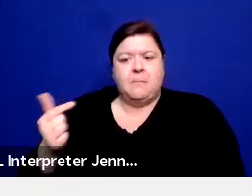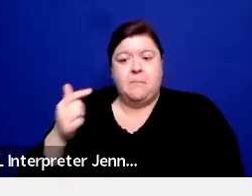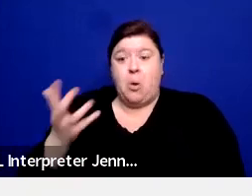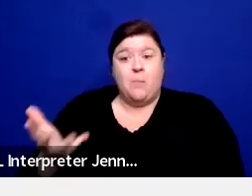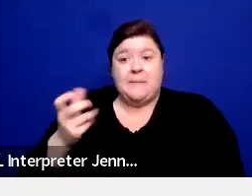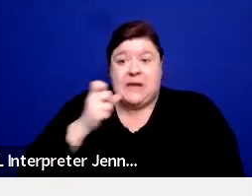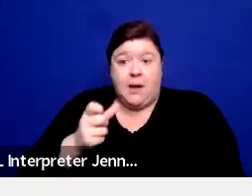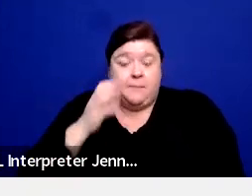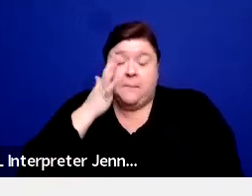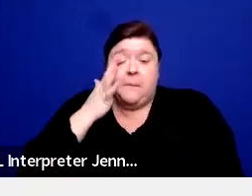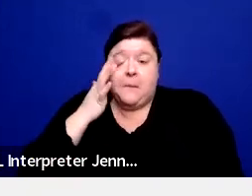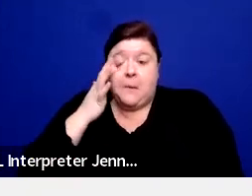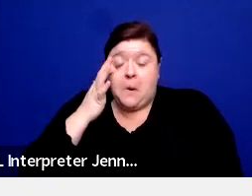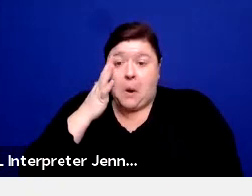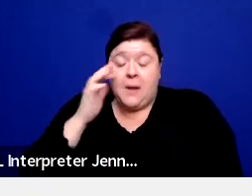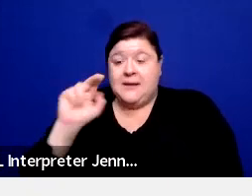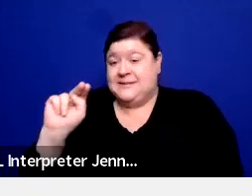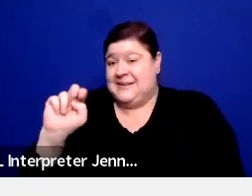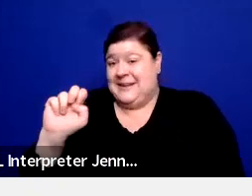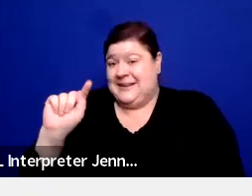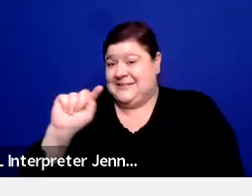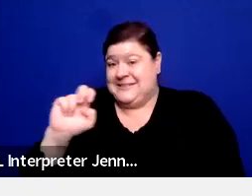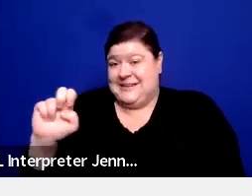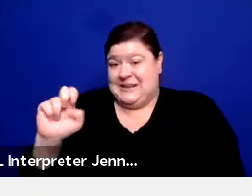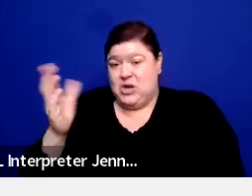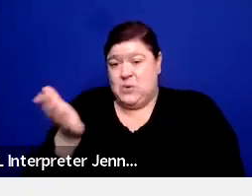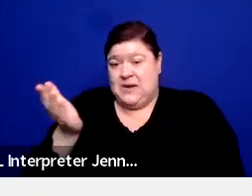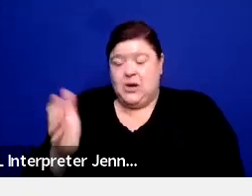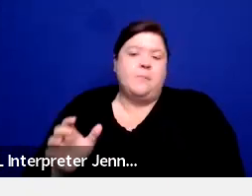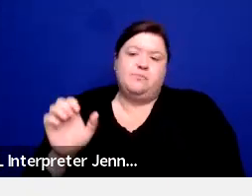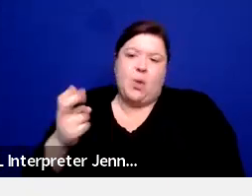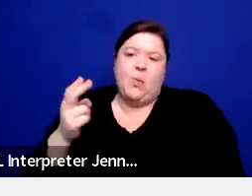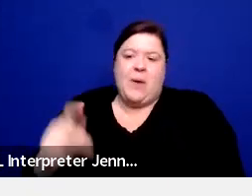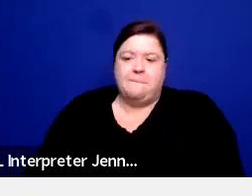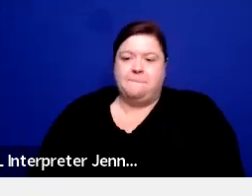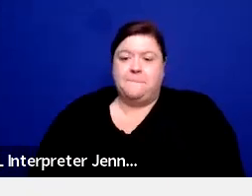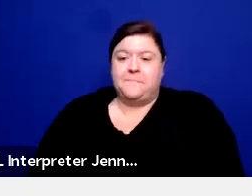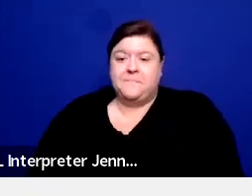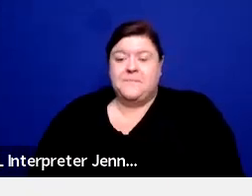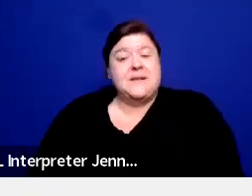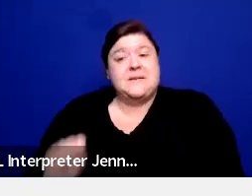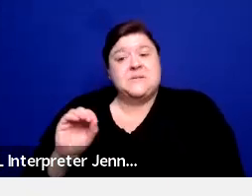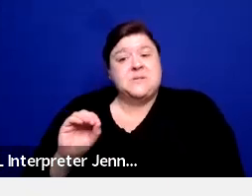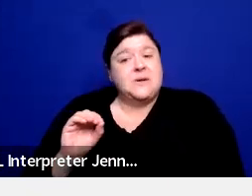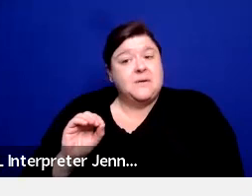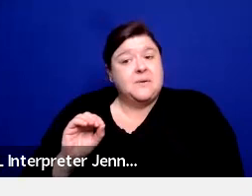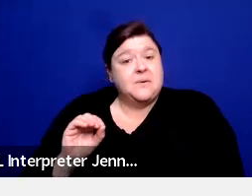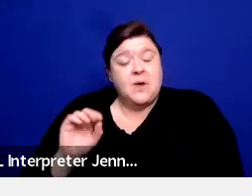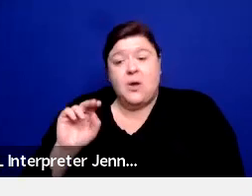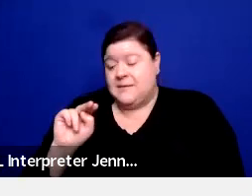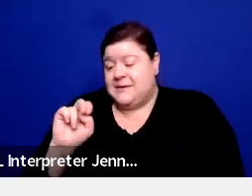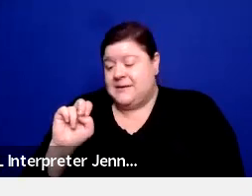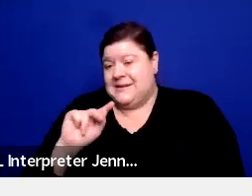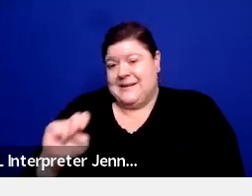Maybe not. Or Niti, are you? Okay. So We have Niti, but